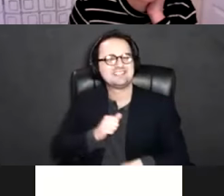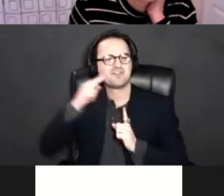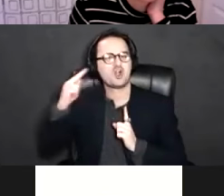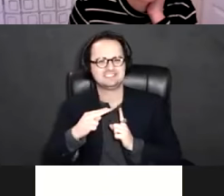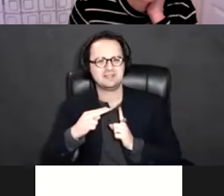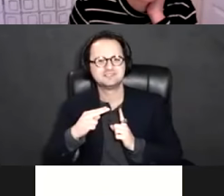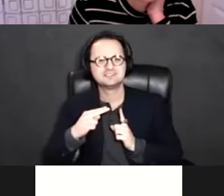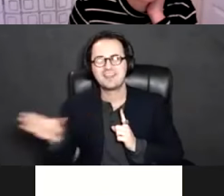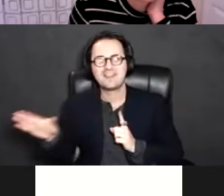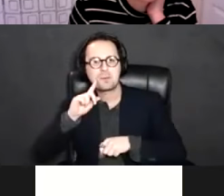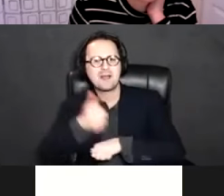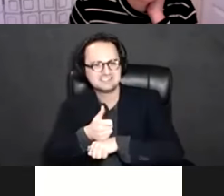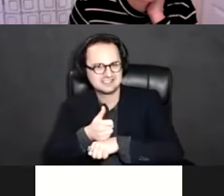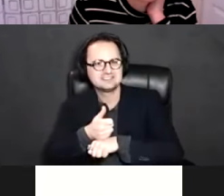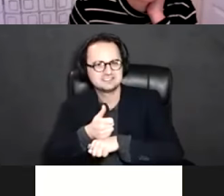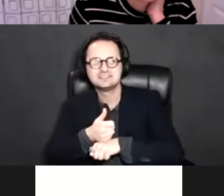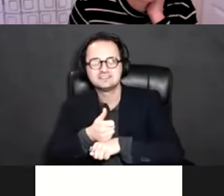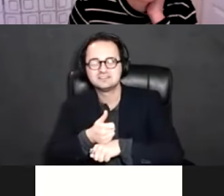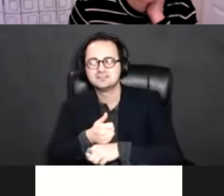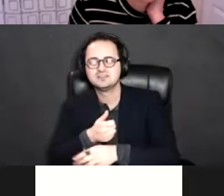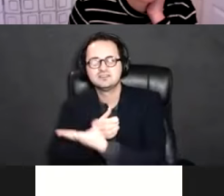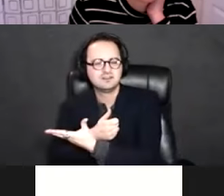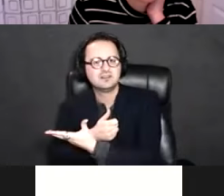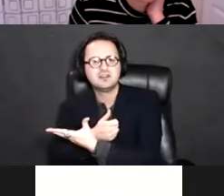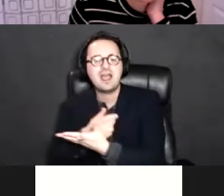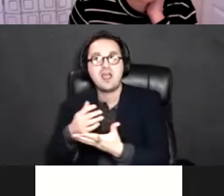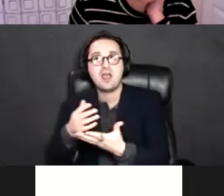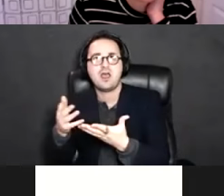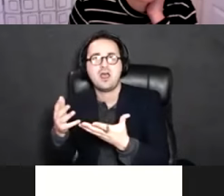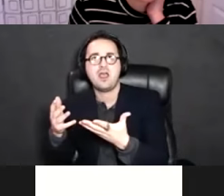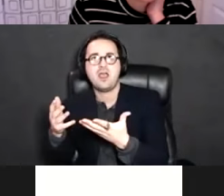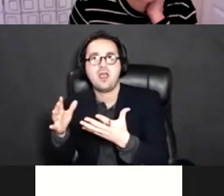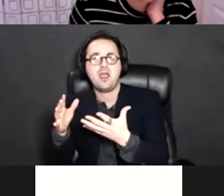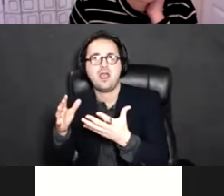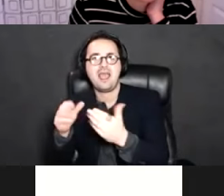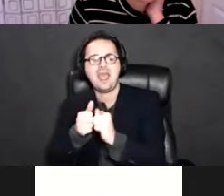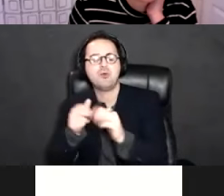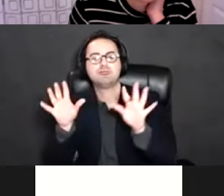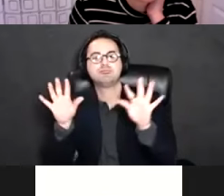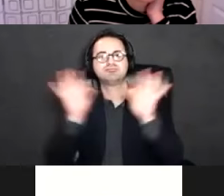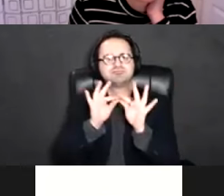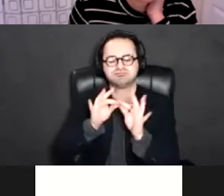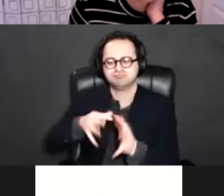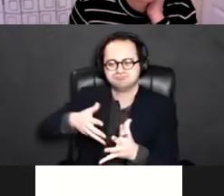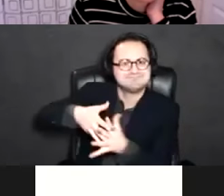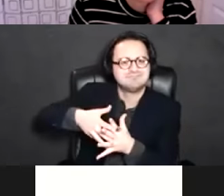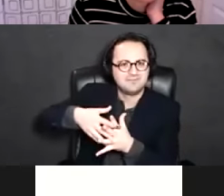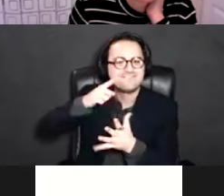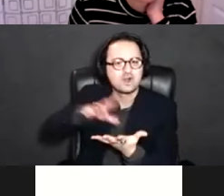know, their mindsets, to what extent are they key mediators for learning? And maybe a lot of the plasticity we're measuring are related